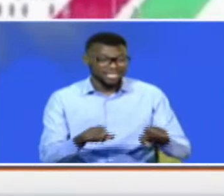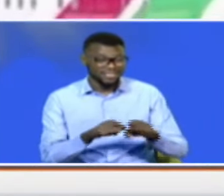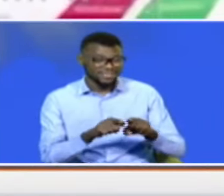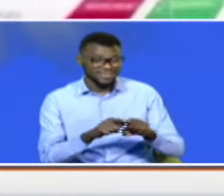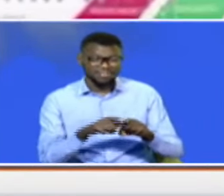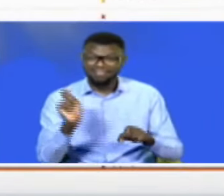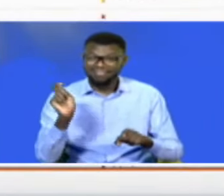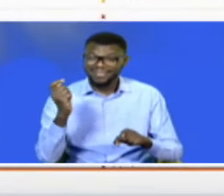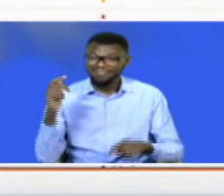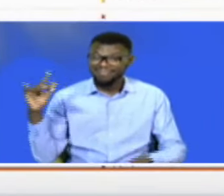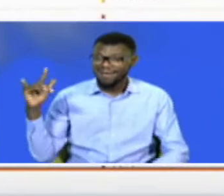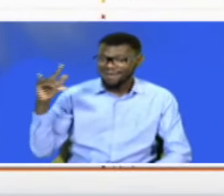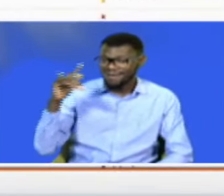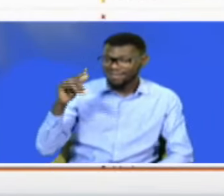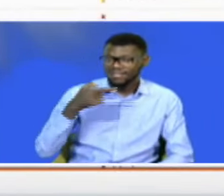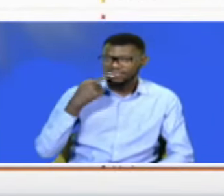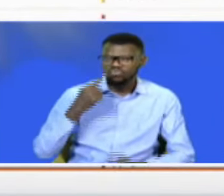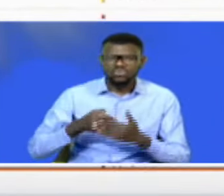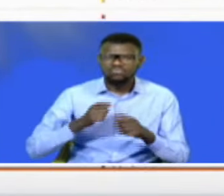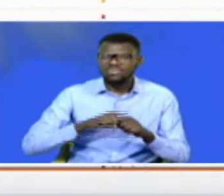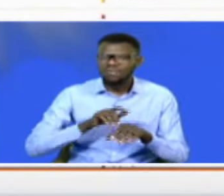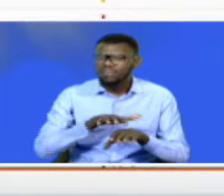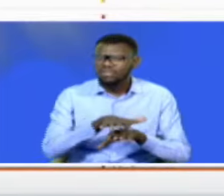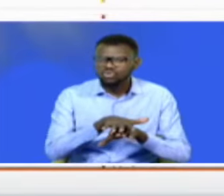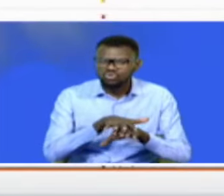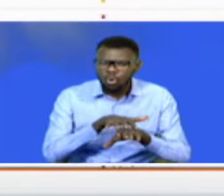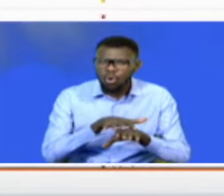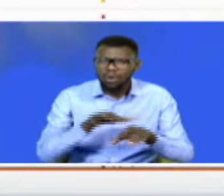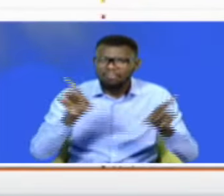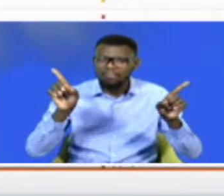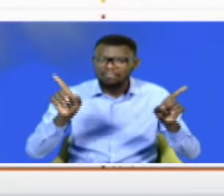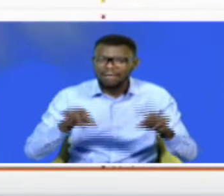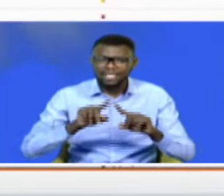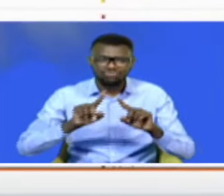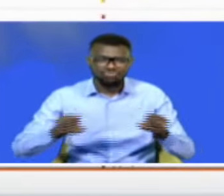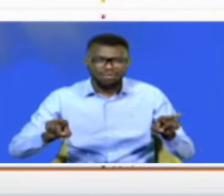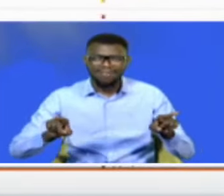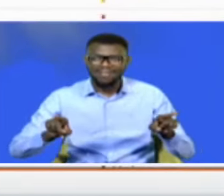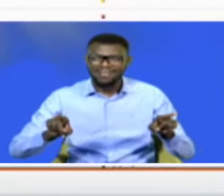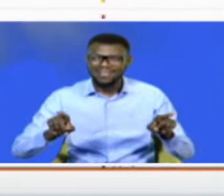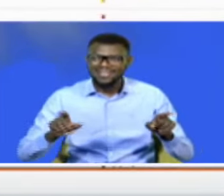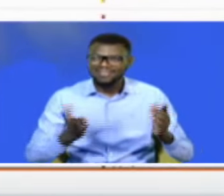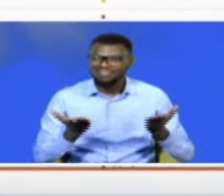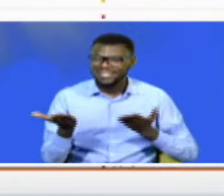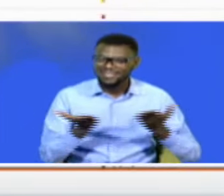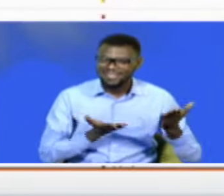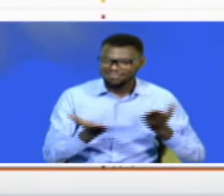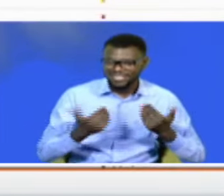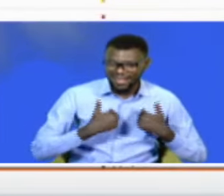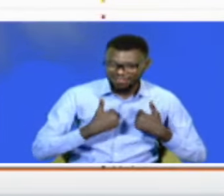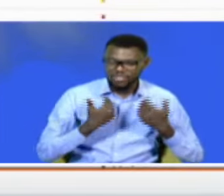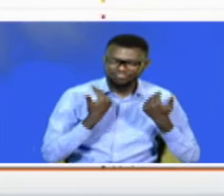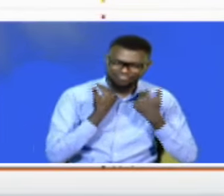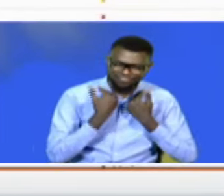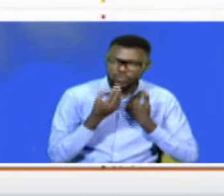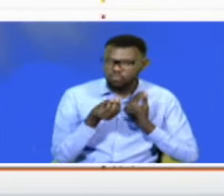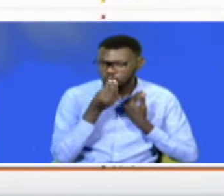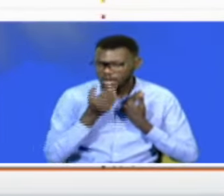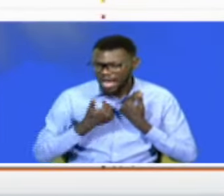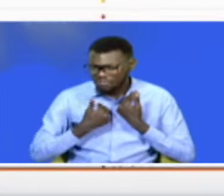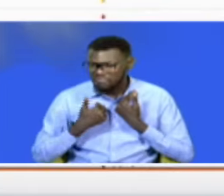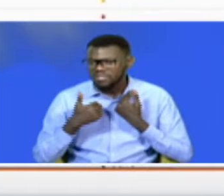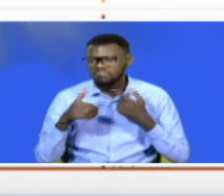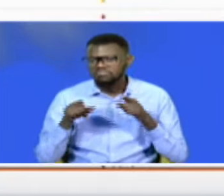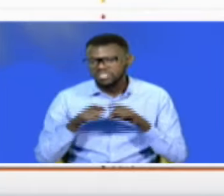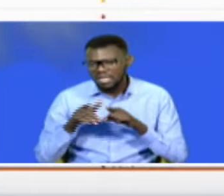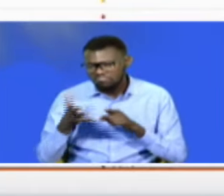to Kenya Airways, during flight delay or cancellation, it provides essential service such as accommodation, meals, ground transportation,